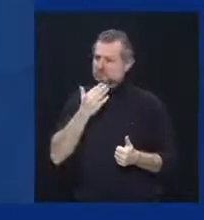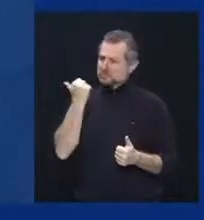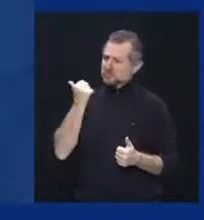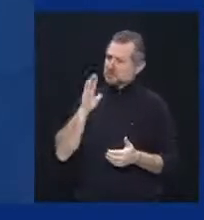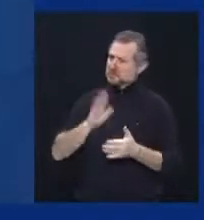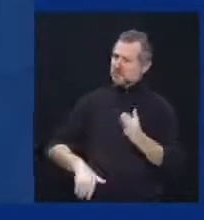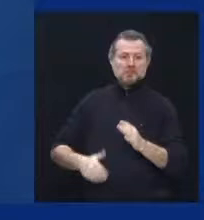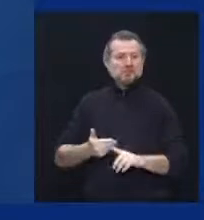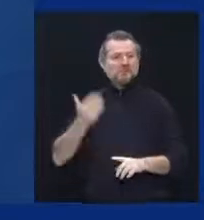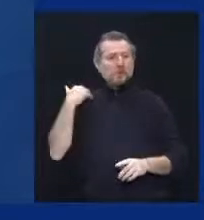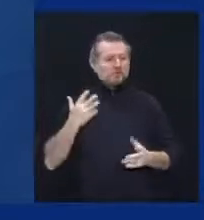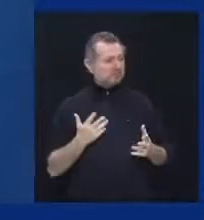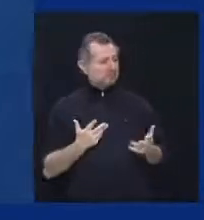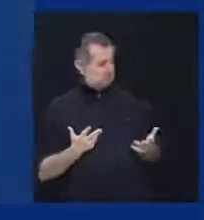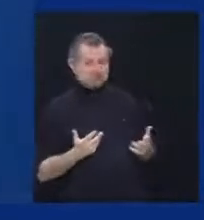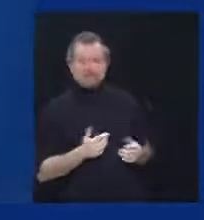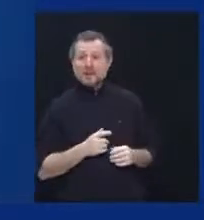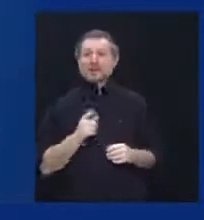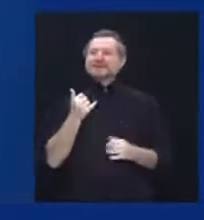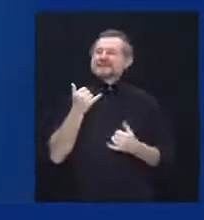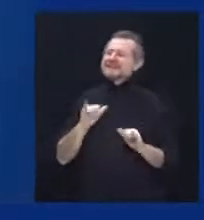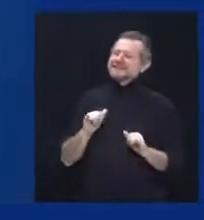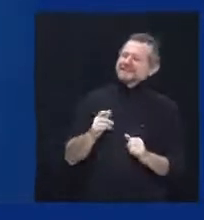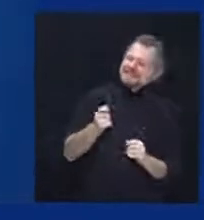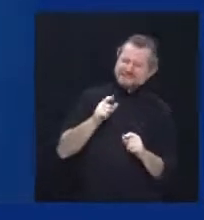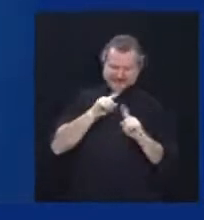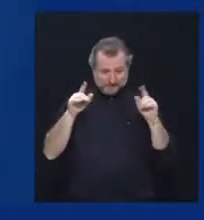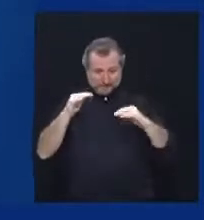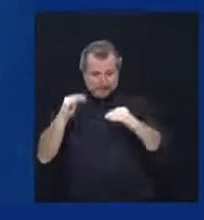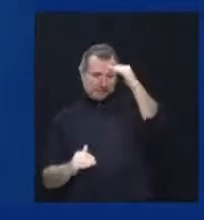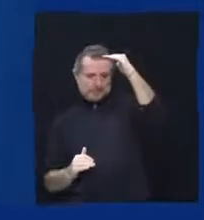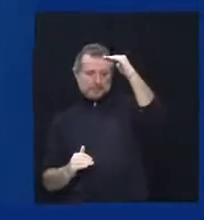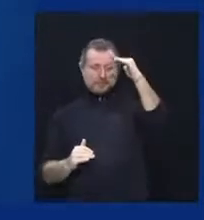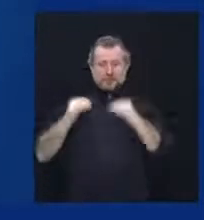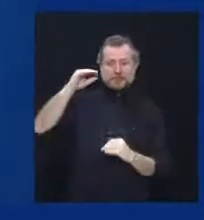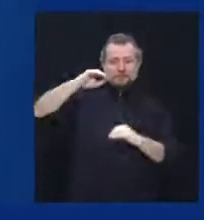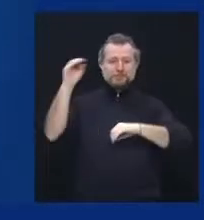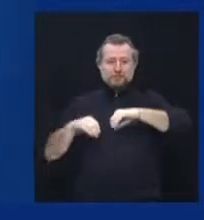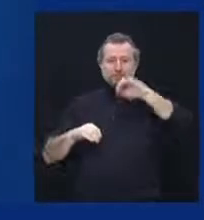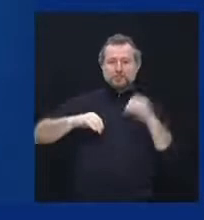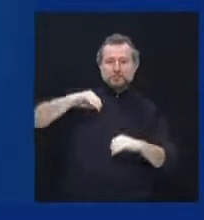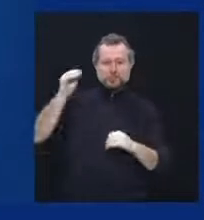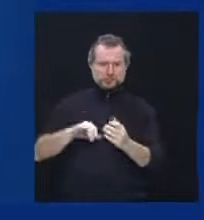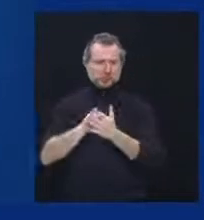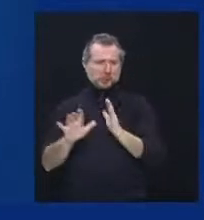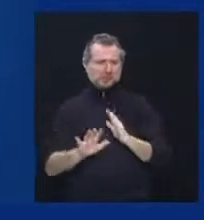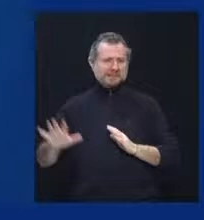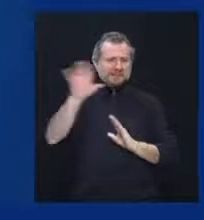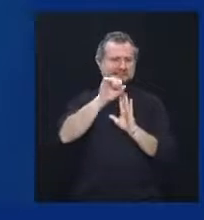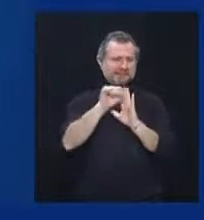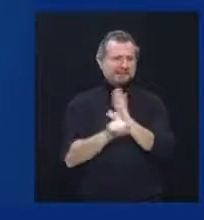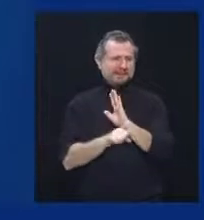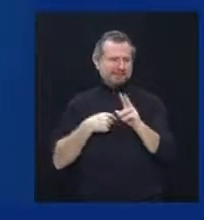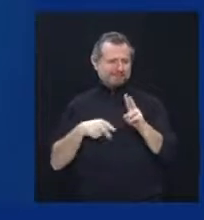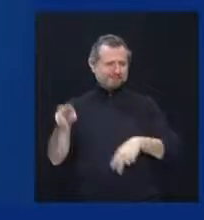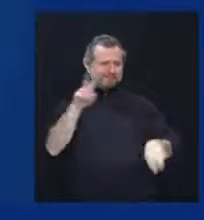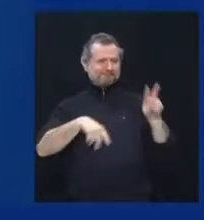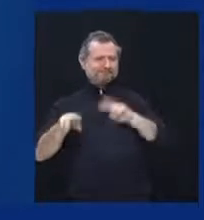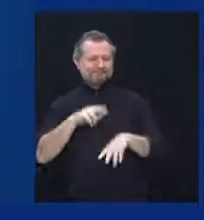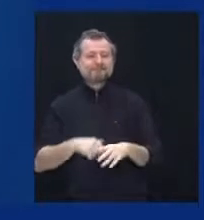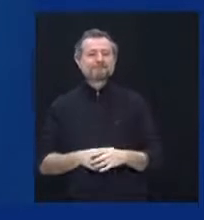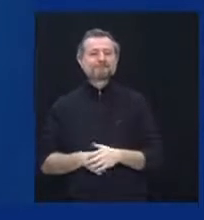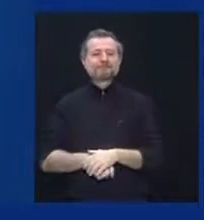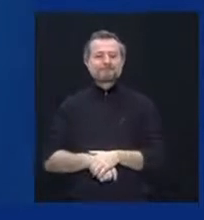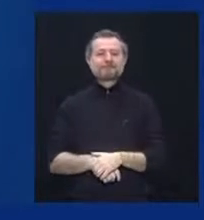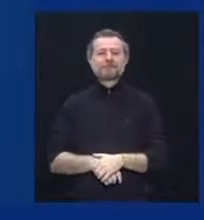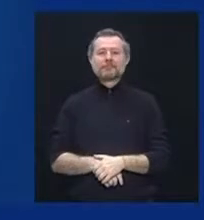Again, we're at 100%, but you still see a differential across the state. And places that